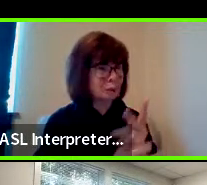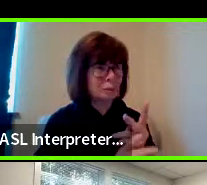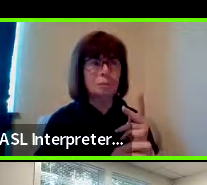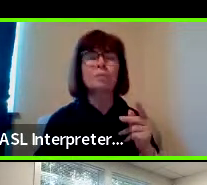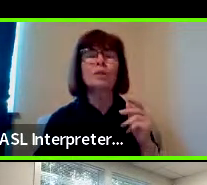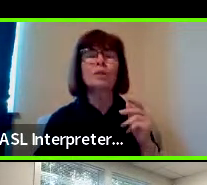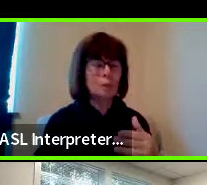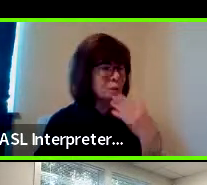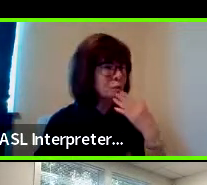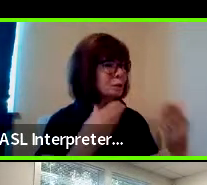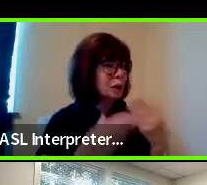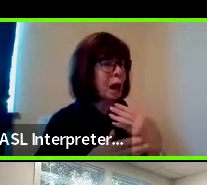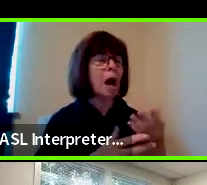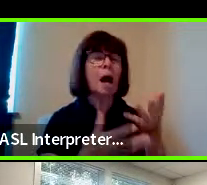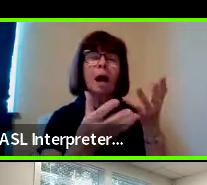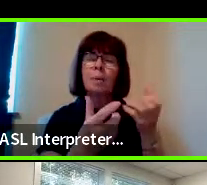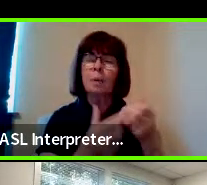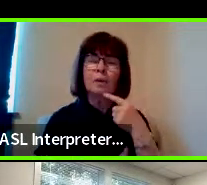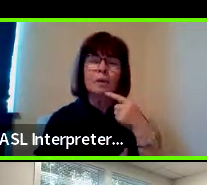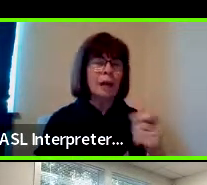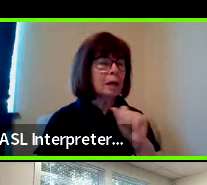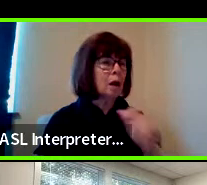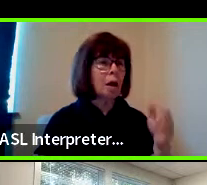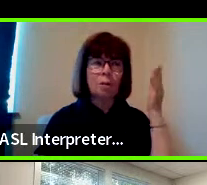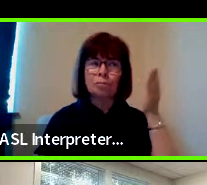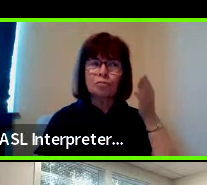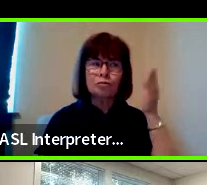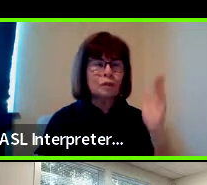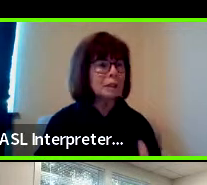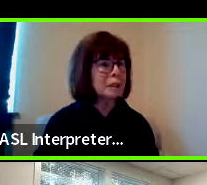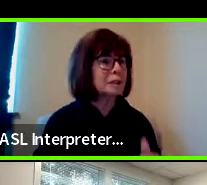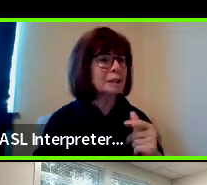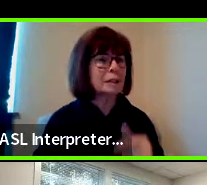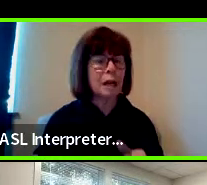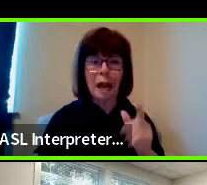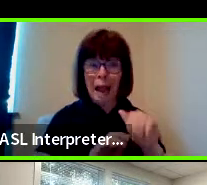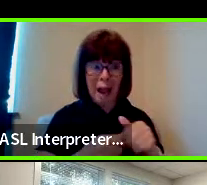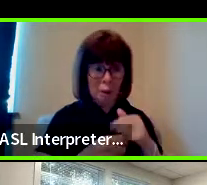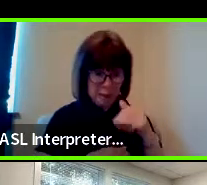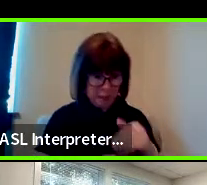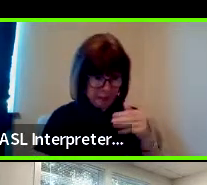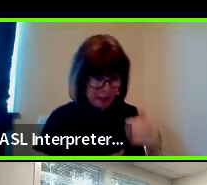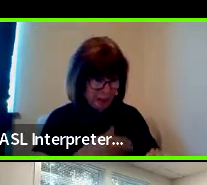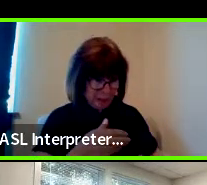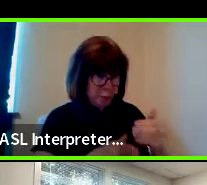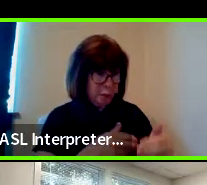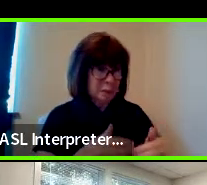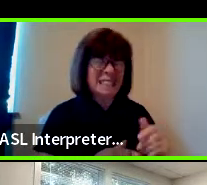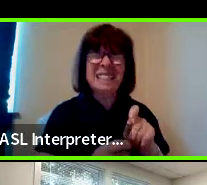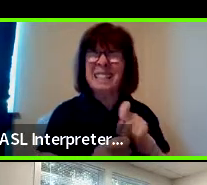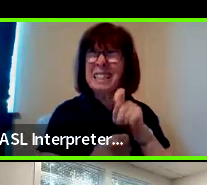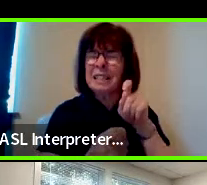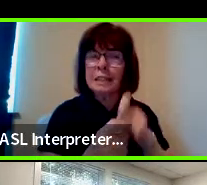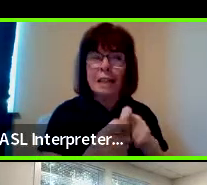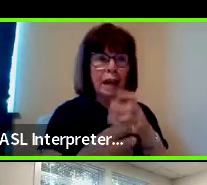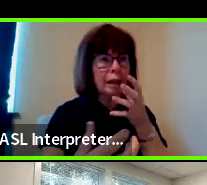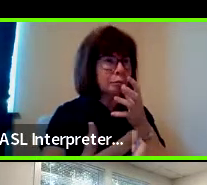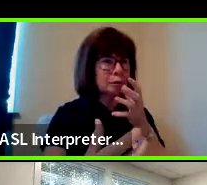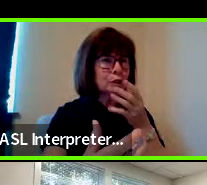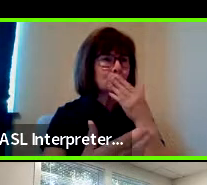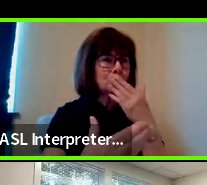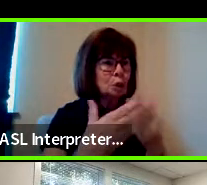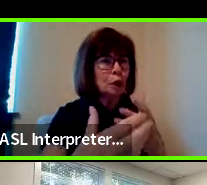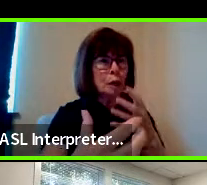all of the facilitators. The implementation of this process is what is exactly needed.